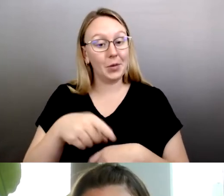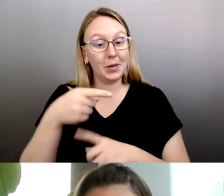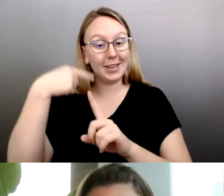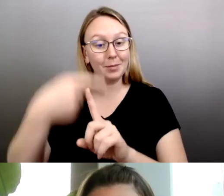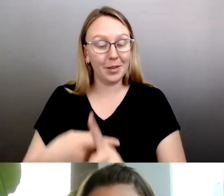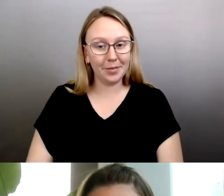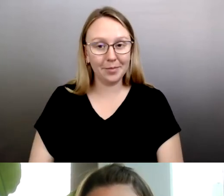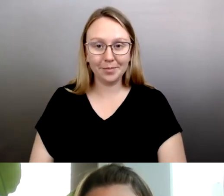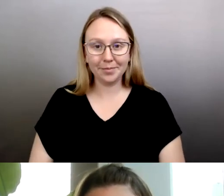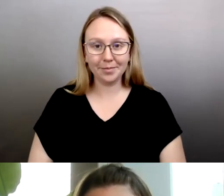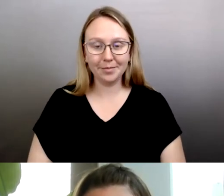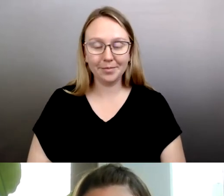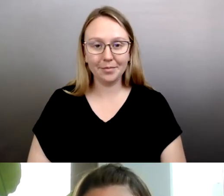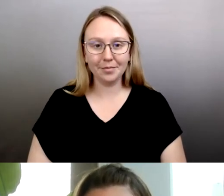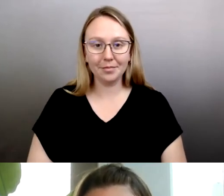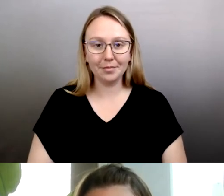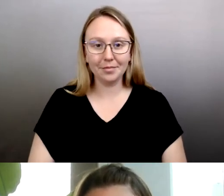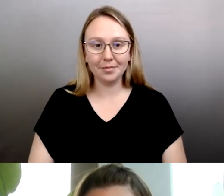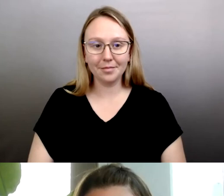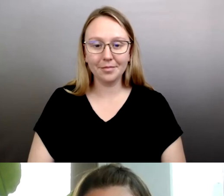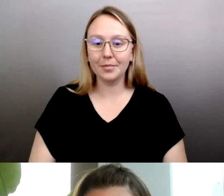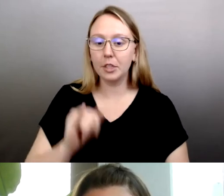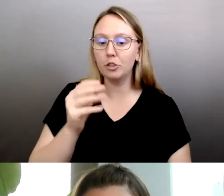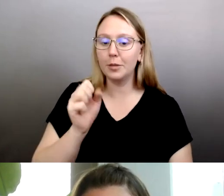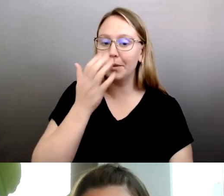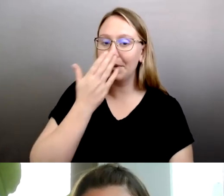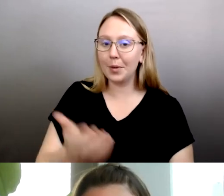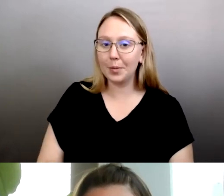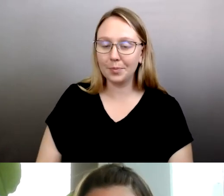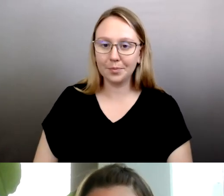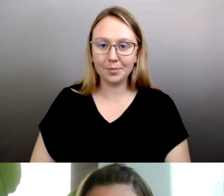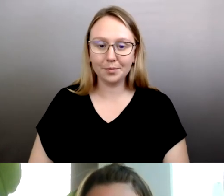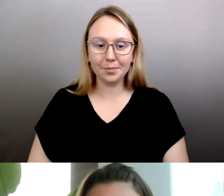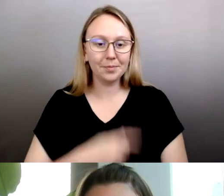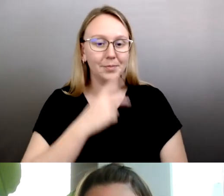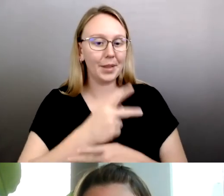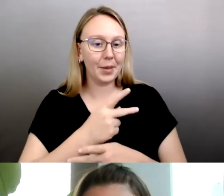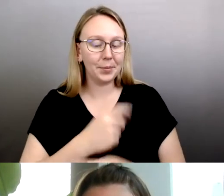Thanks. Take care.